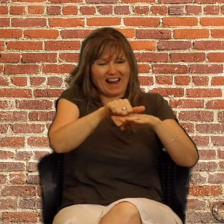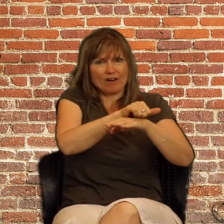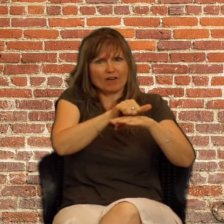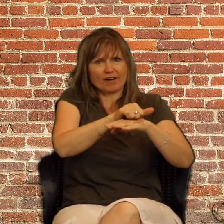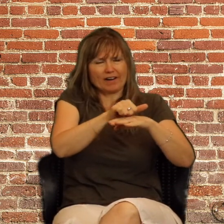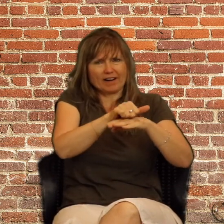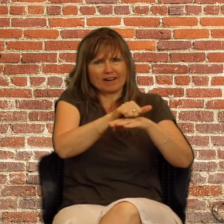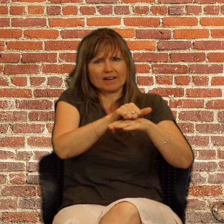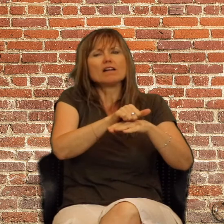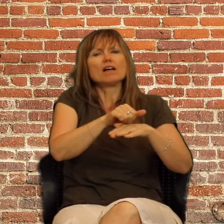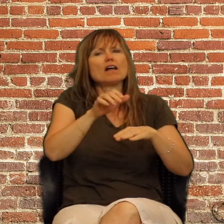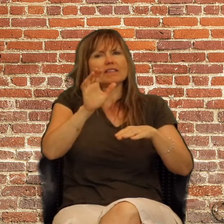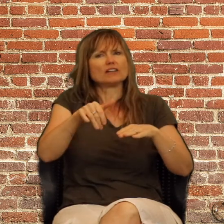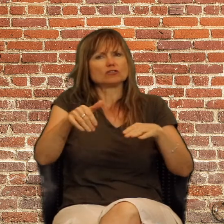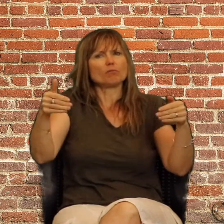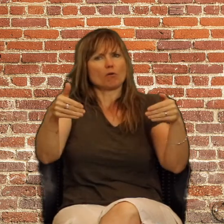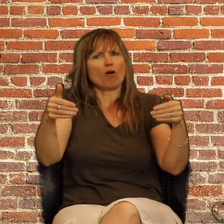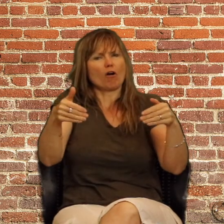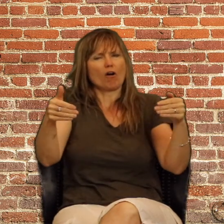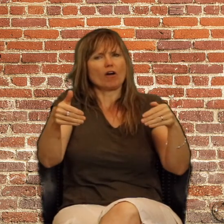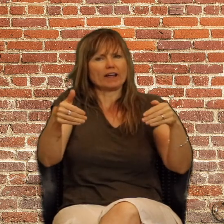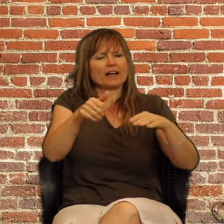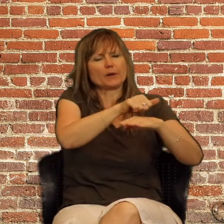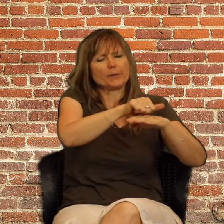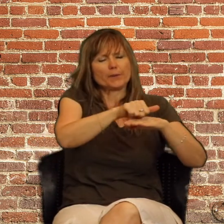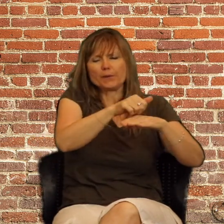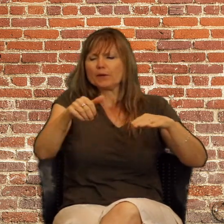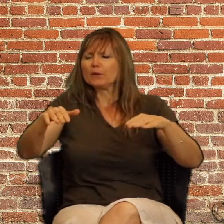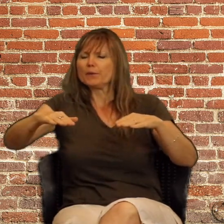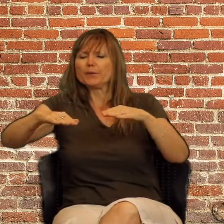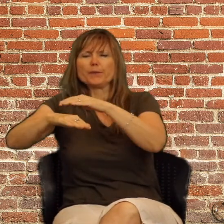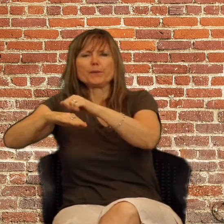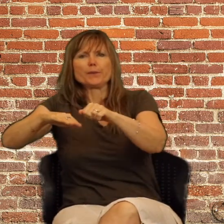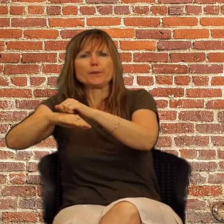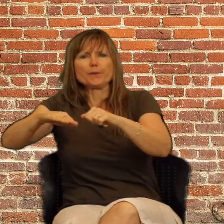the same side. So I'll quickly iron it and show you what I mean.